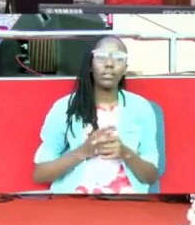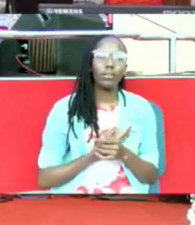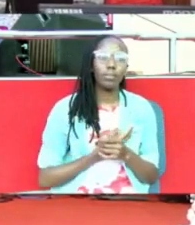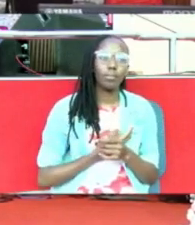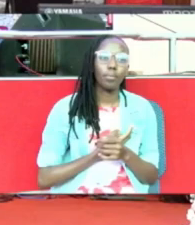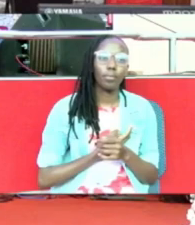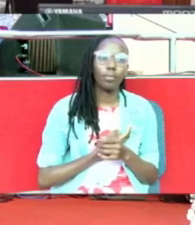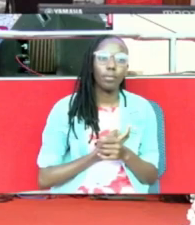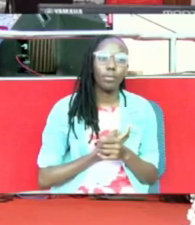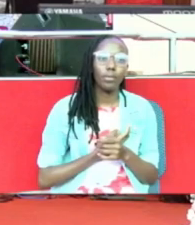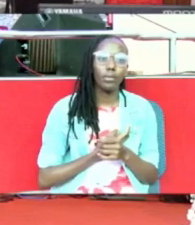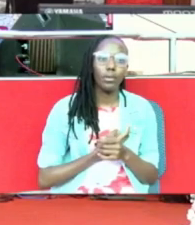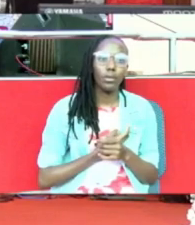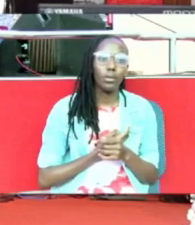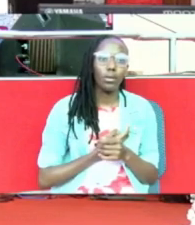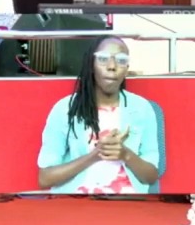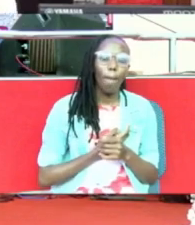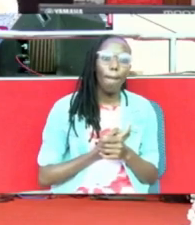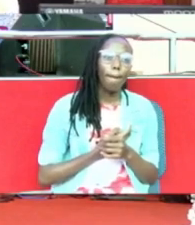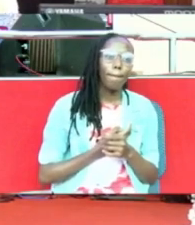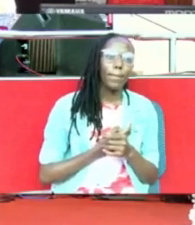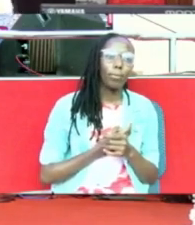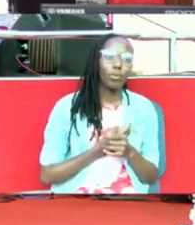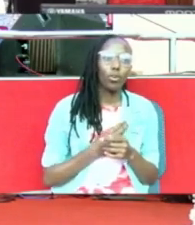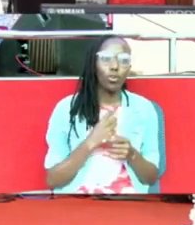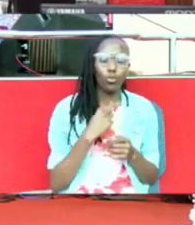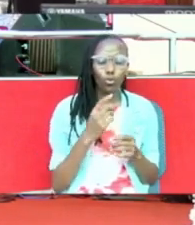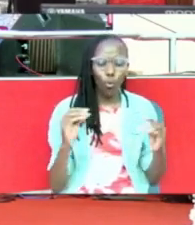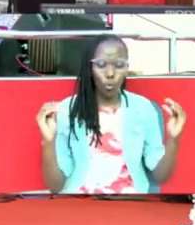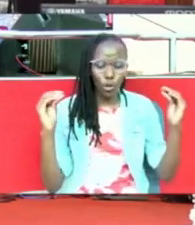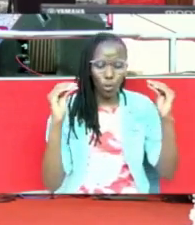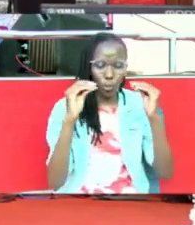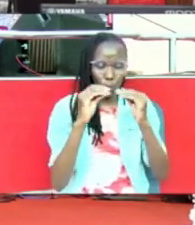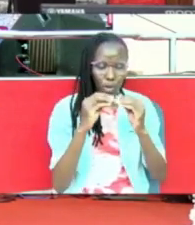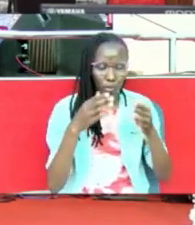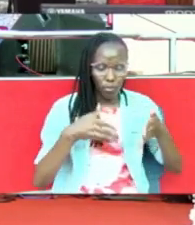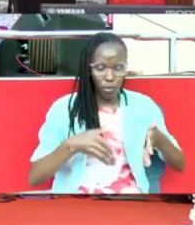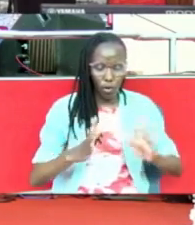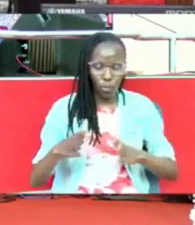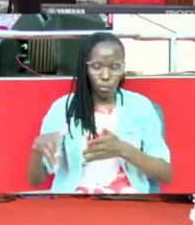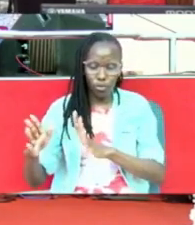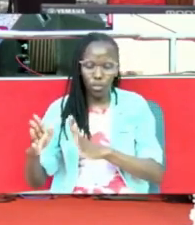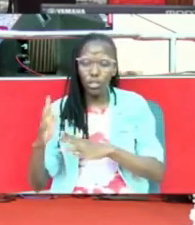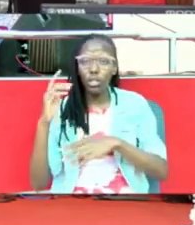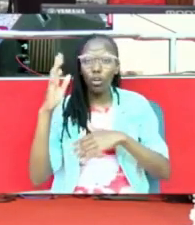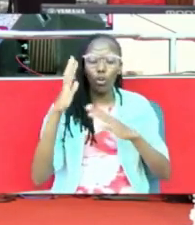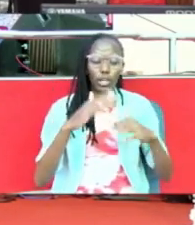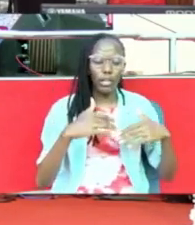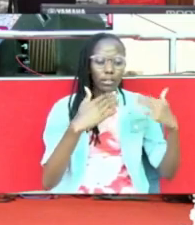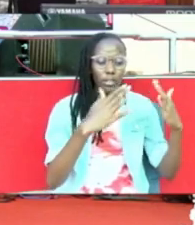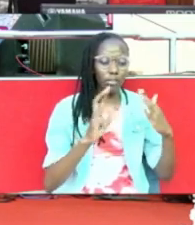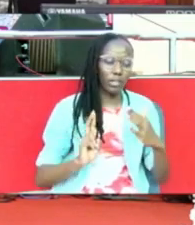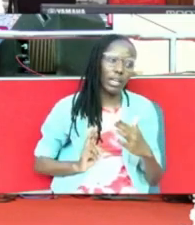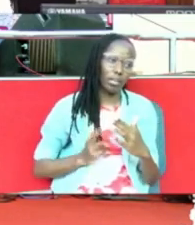So that we can be able to meet the opportunity that God has put in place for us.